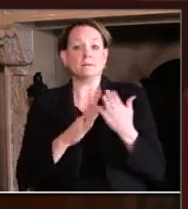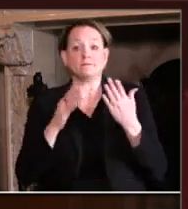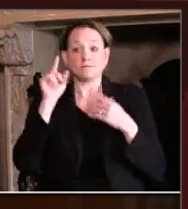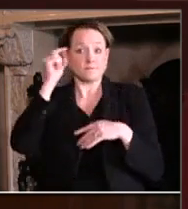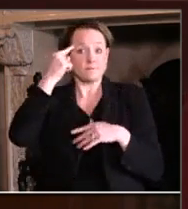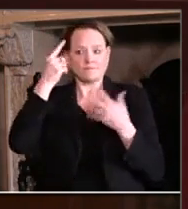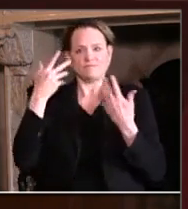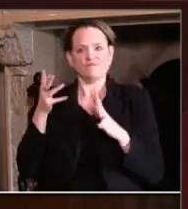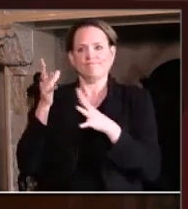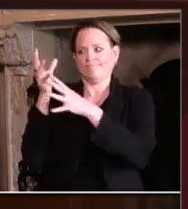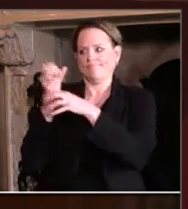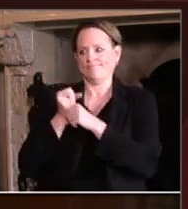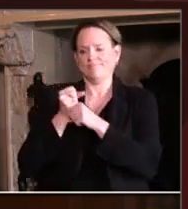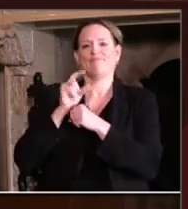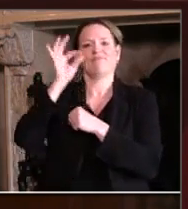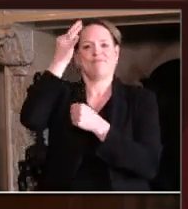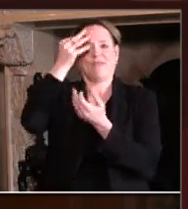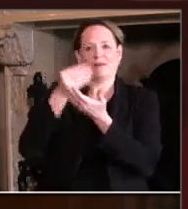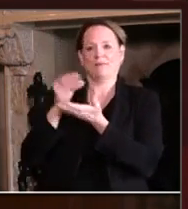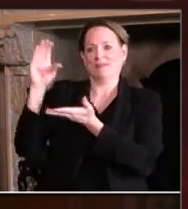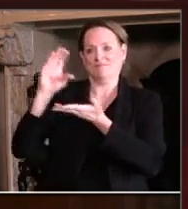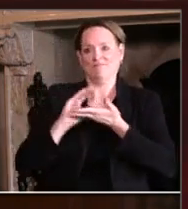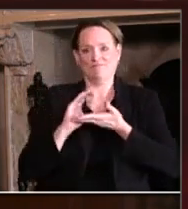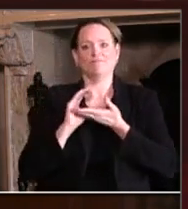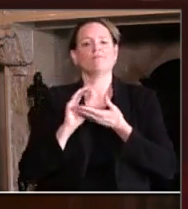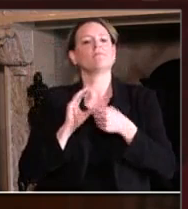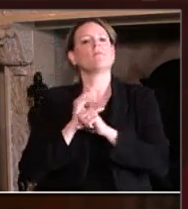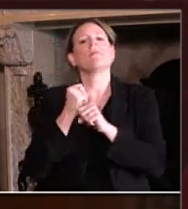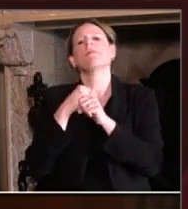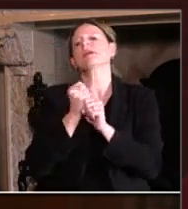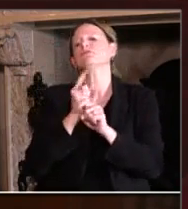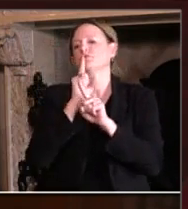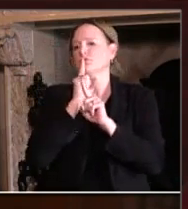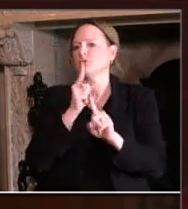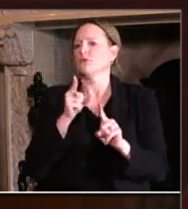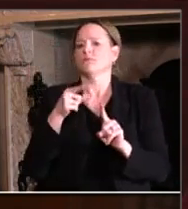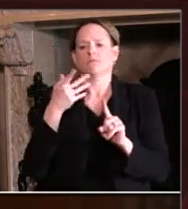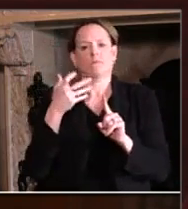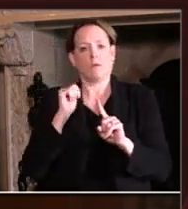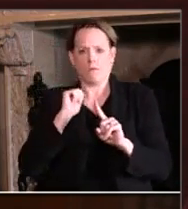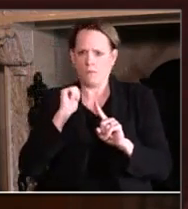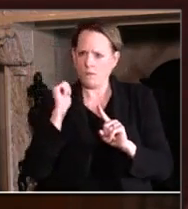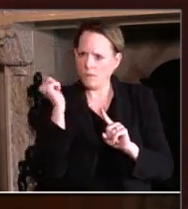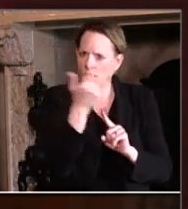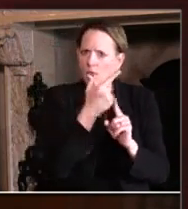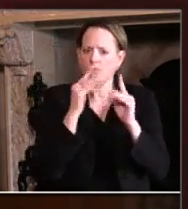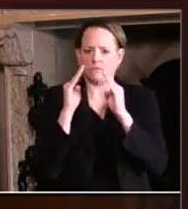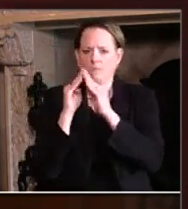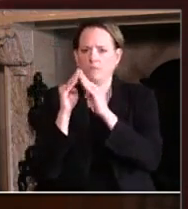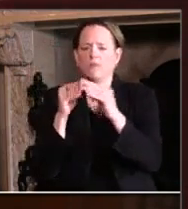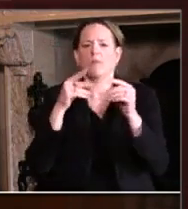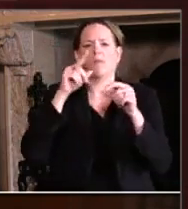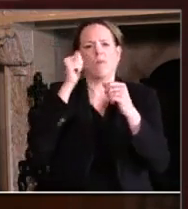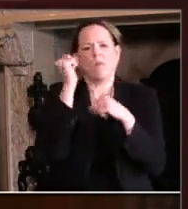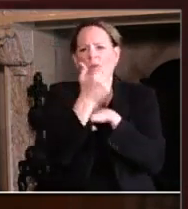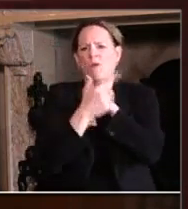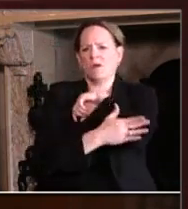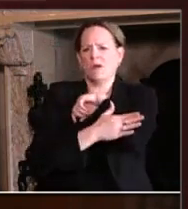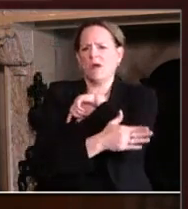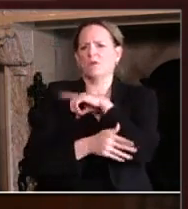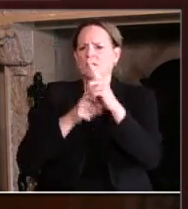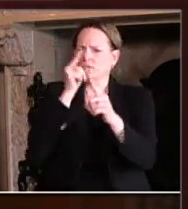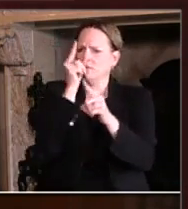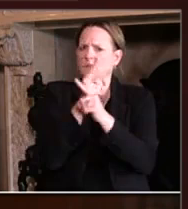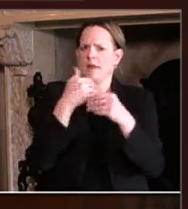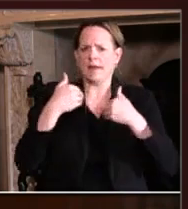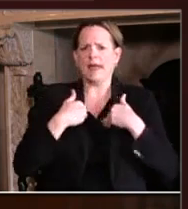government, we want to ensure that every community and local partner has the resources they need to combat COVID-19 and keep